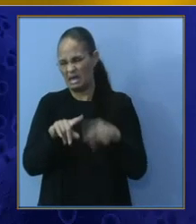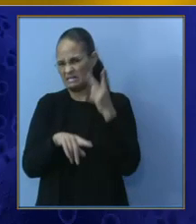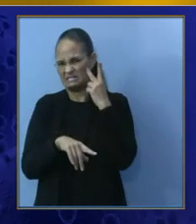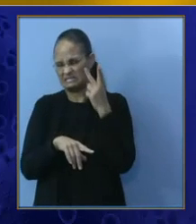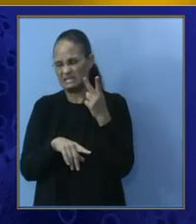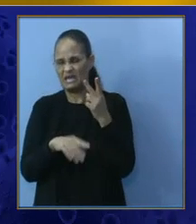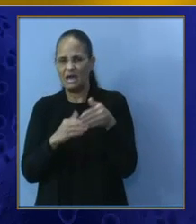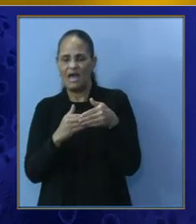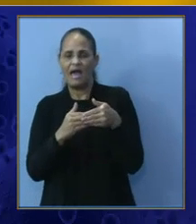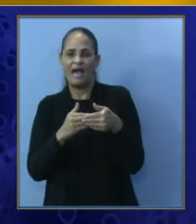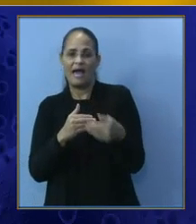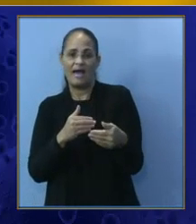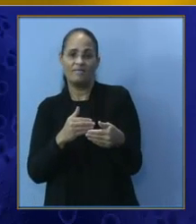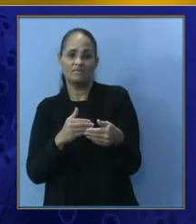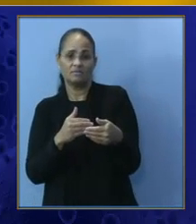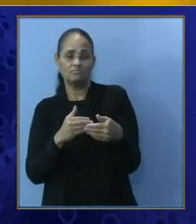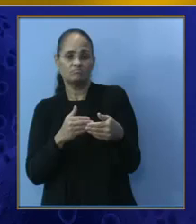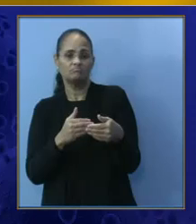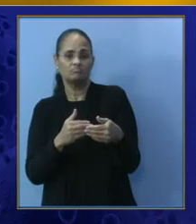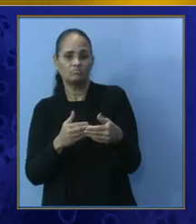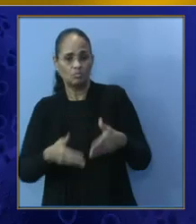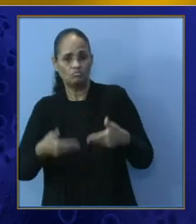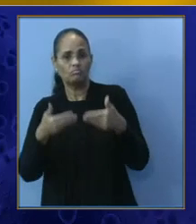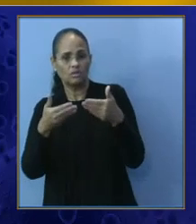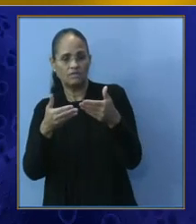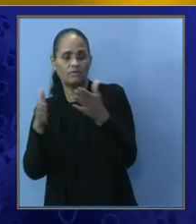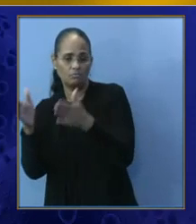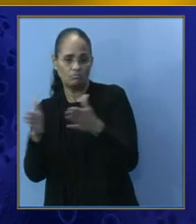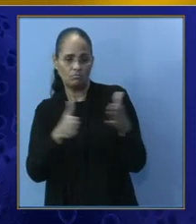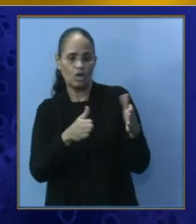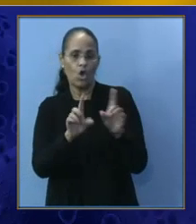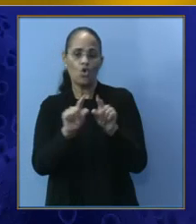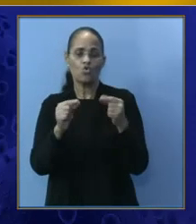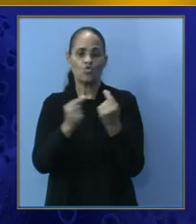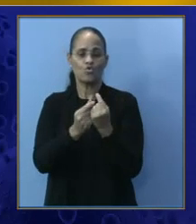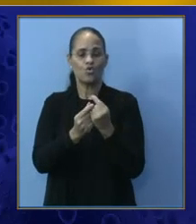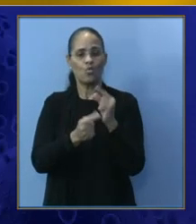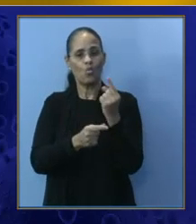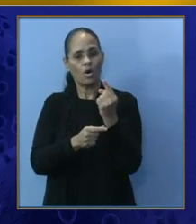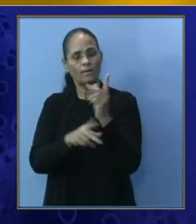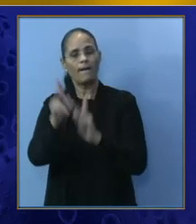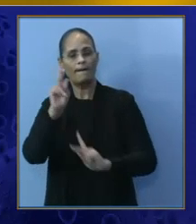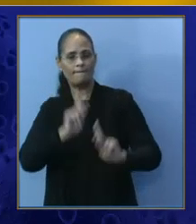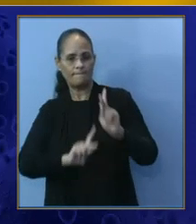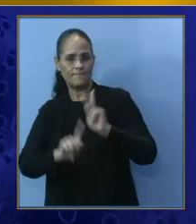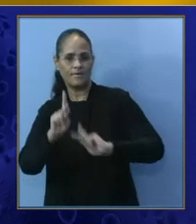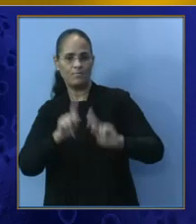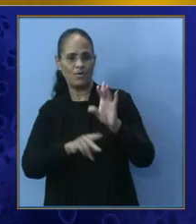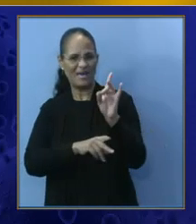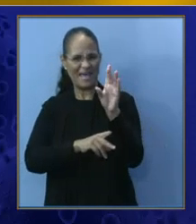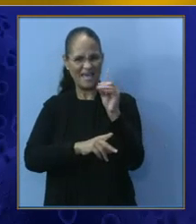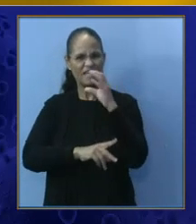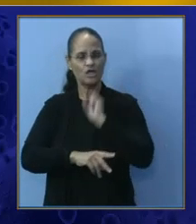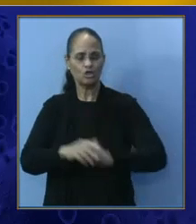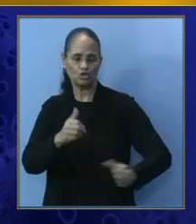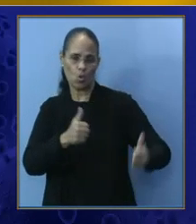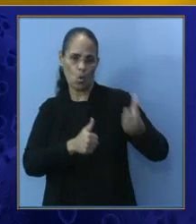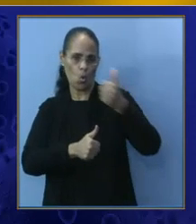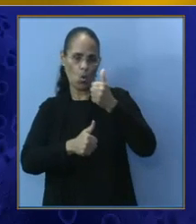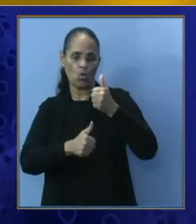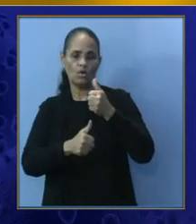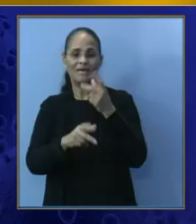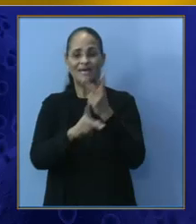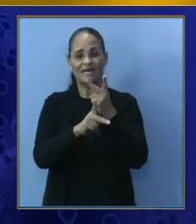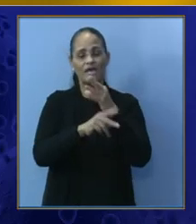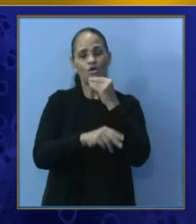Following our initial allocation strategy, Group 1A includes people who are 80 years or older, care home